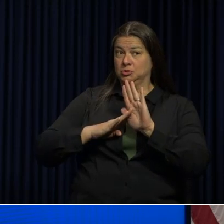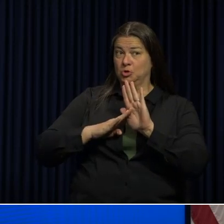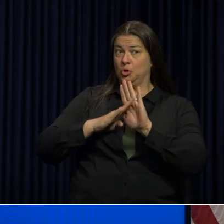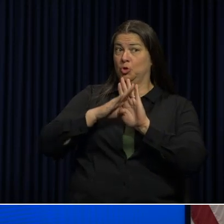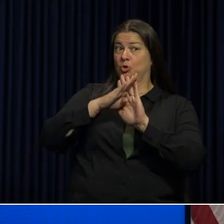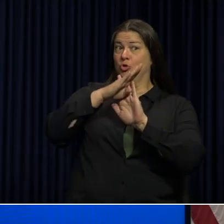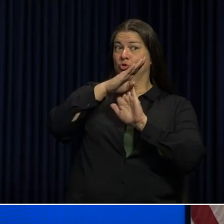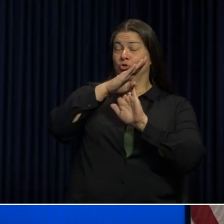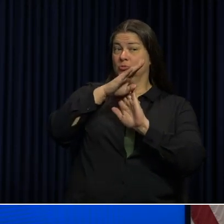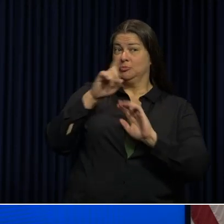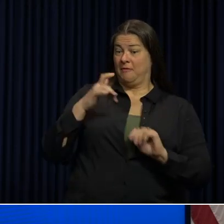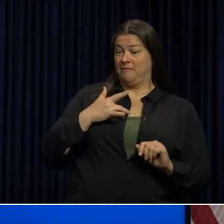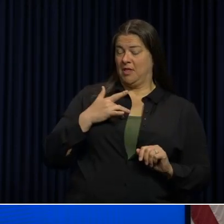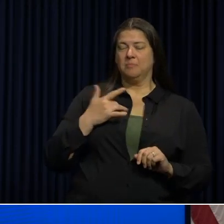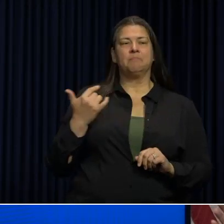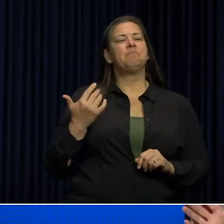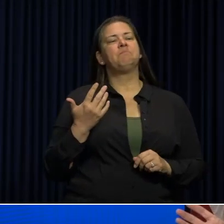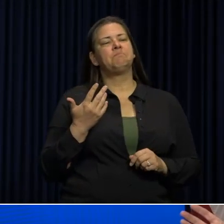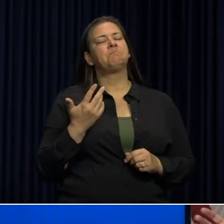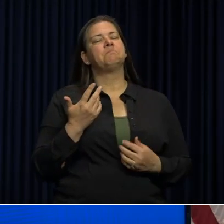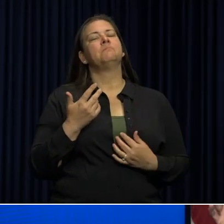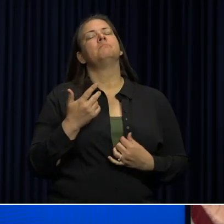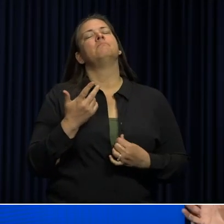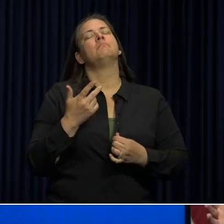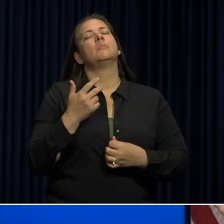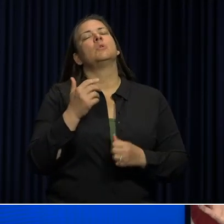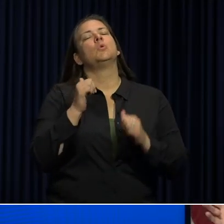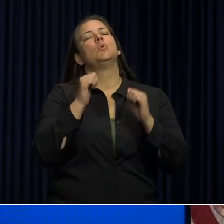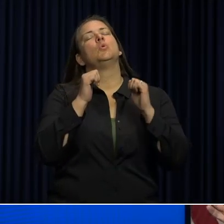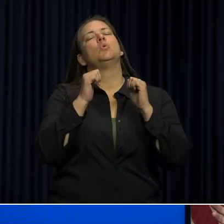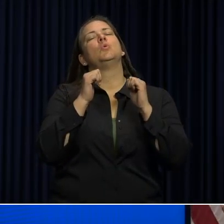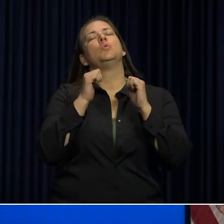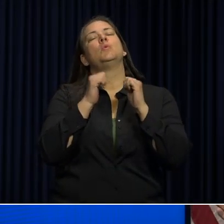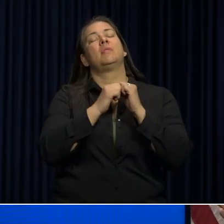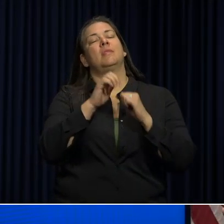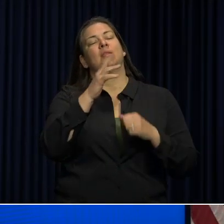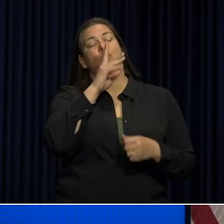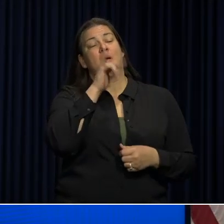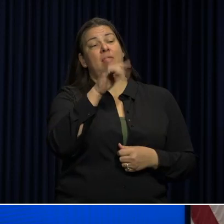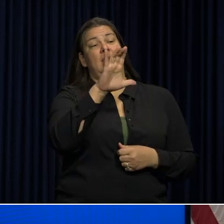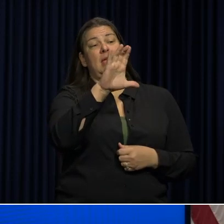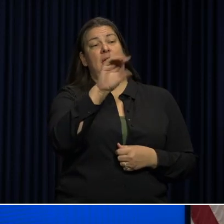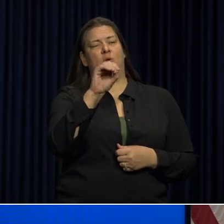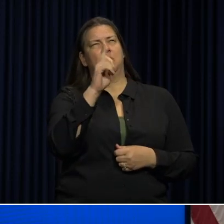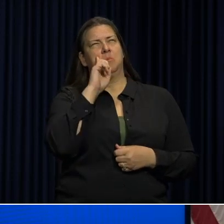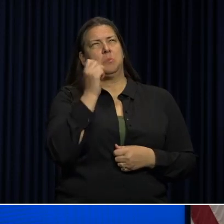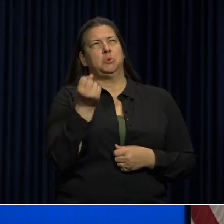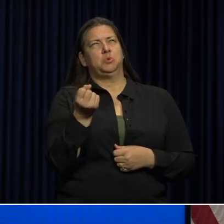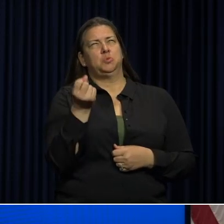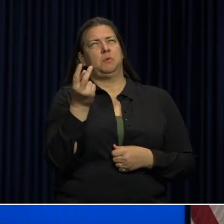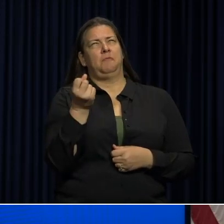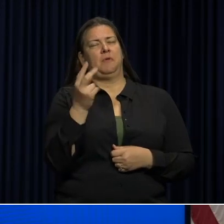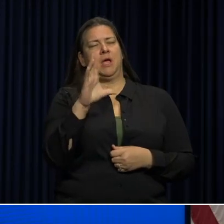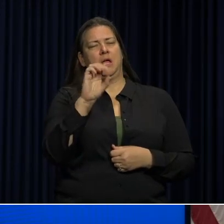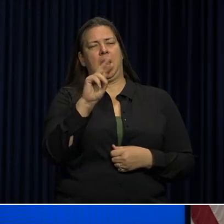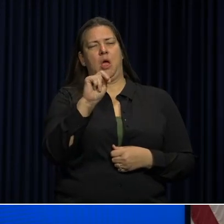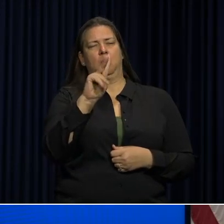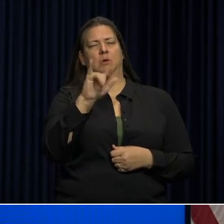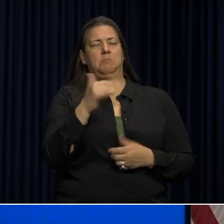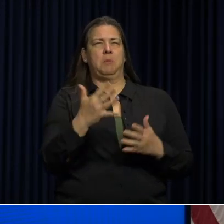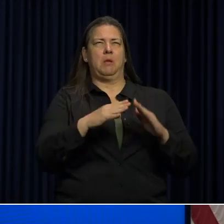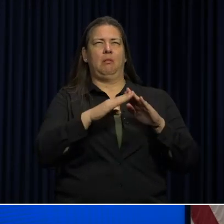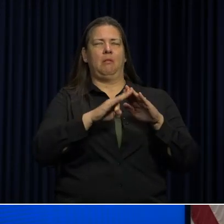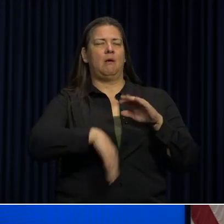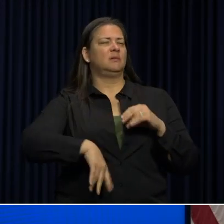state? The question is with the counties. I think you said maybe there are 12. I think there might even be fewer than